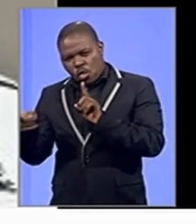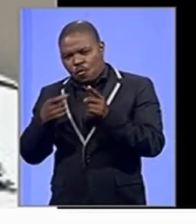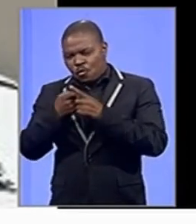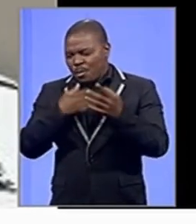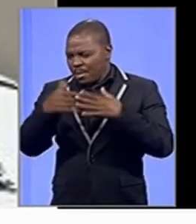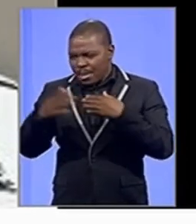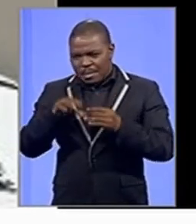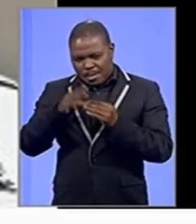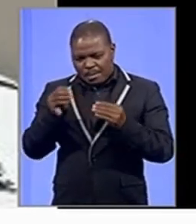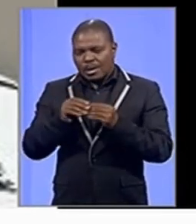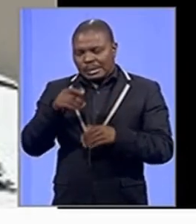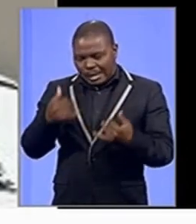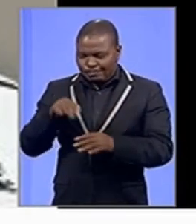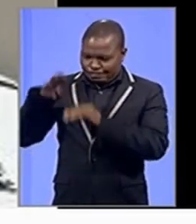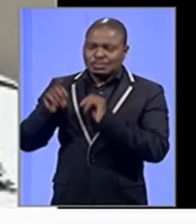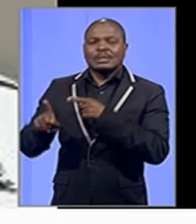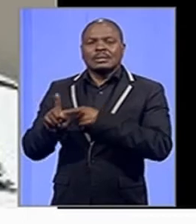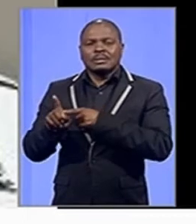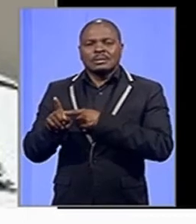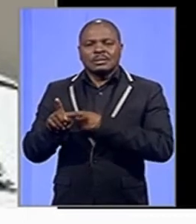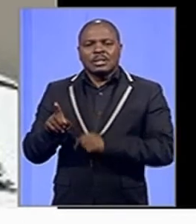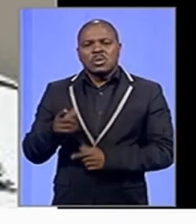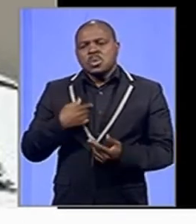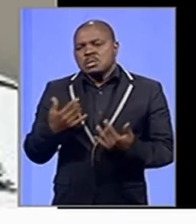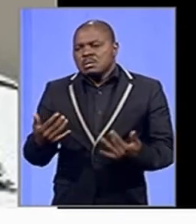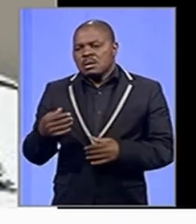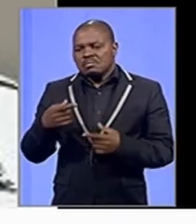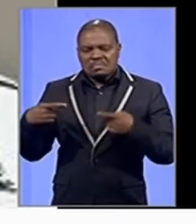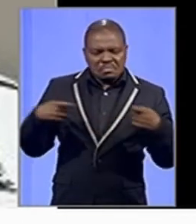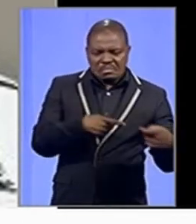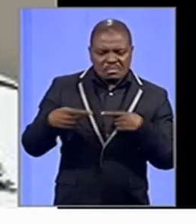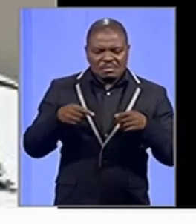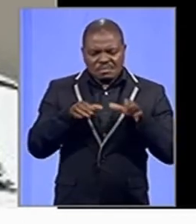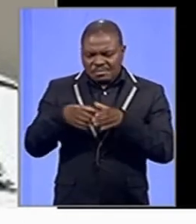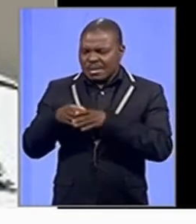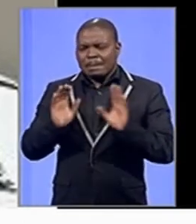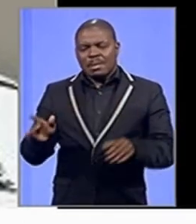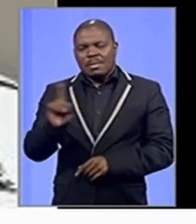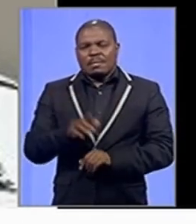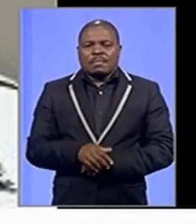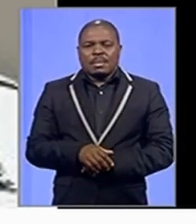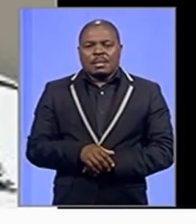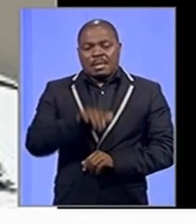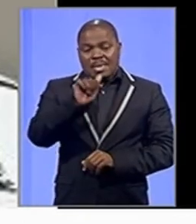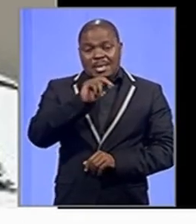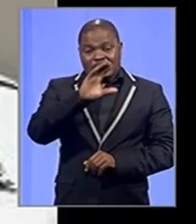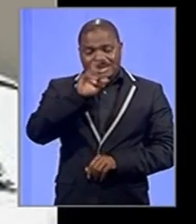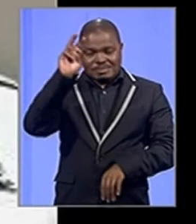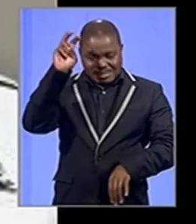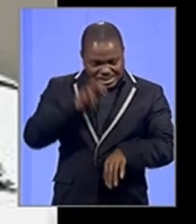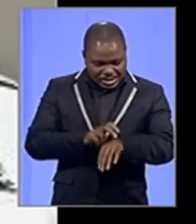found wanting, and not just a tool to be used in fighting factional battles. The ANC needs to